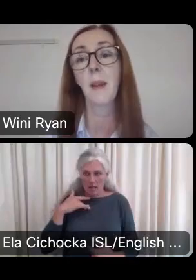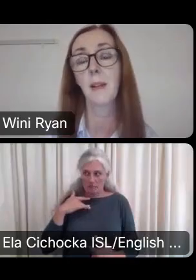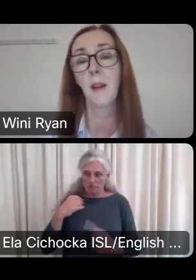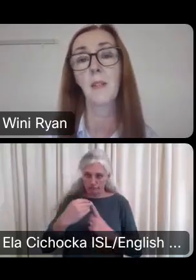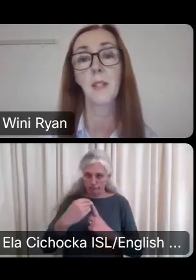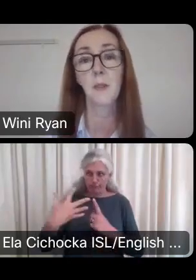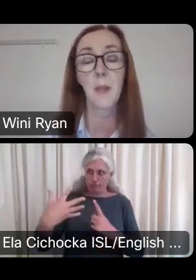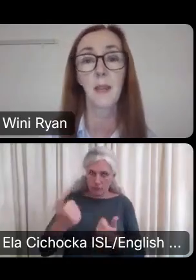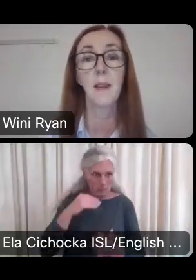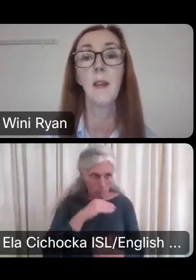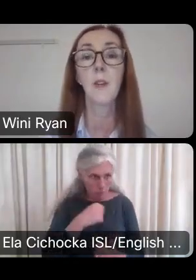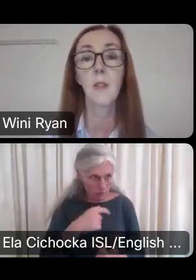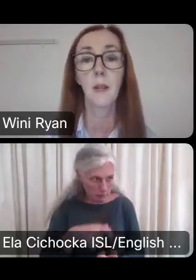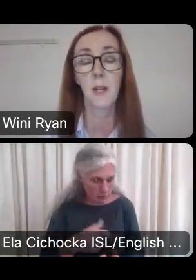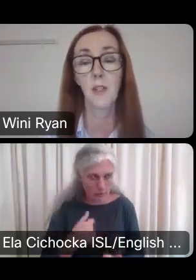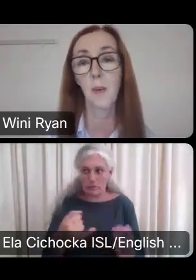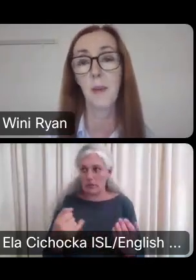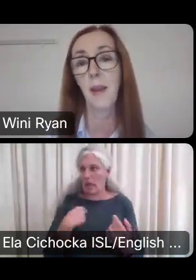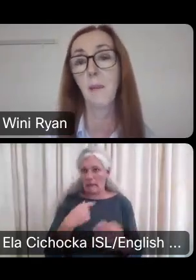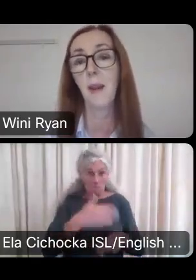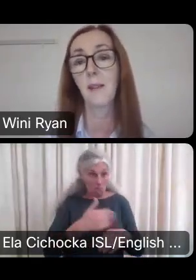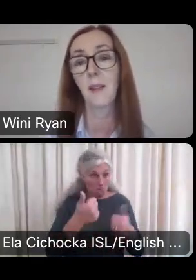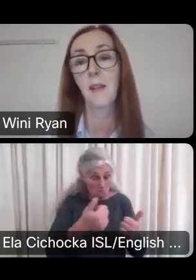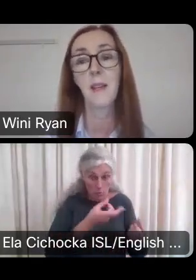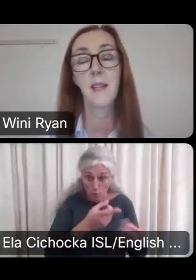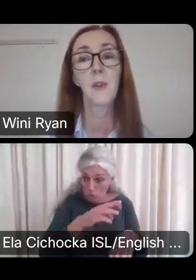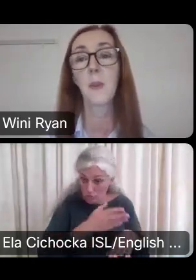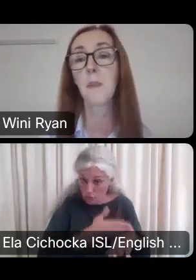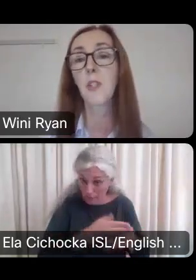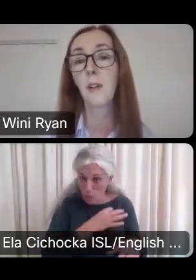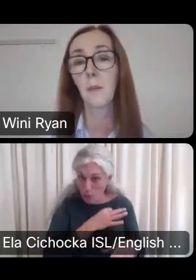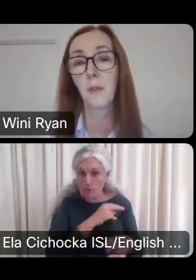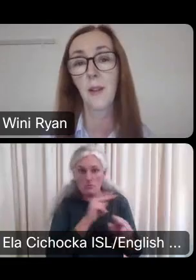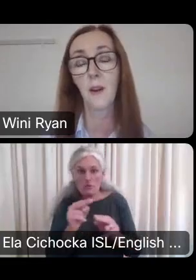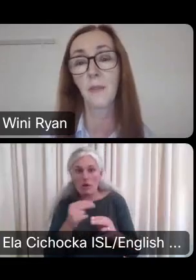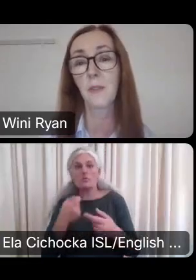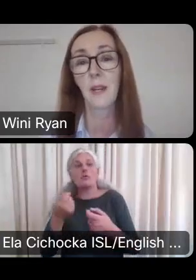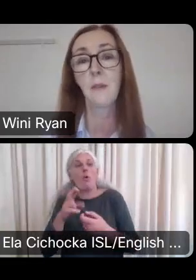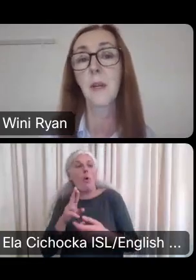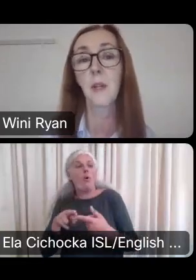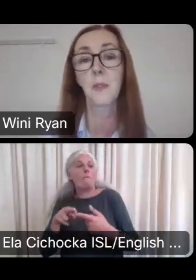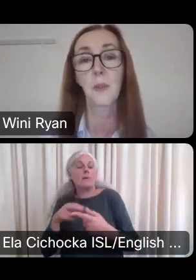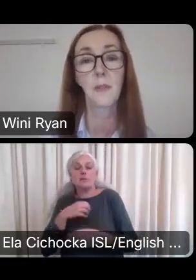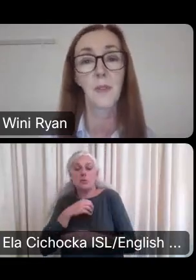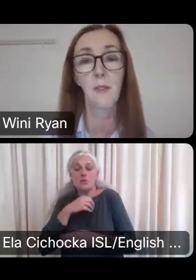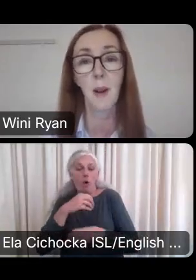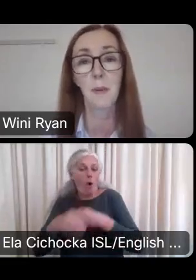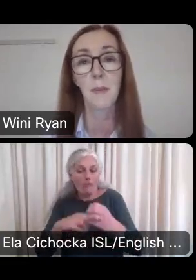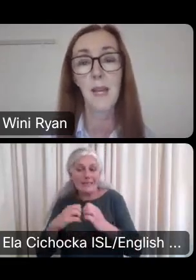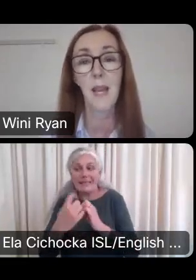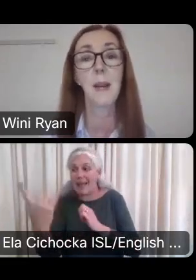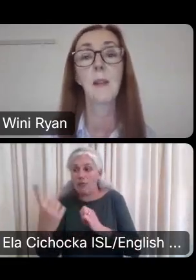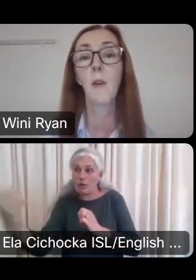I recognized as being good at my job? Am I the, you know, the maternal one in the office that everybody comes to if they have a